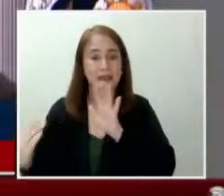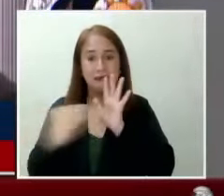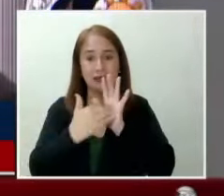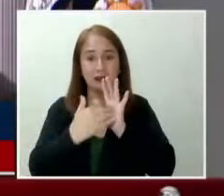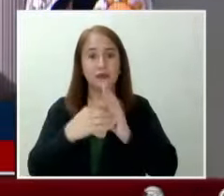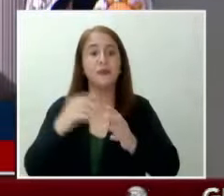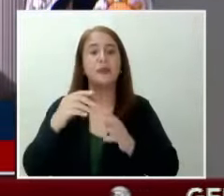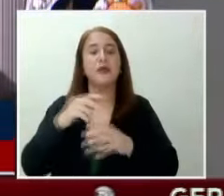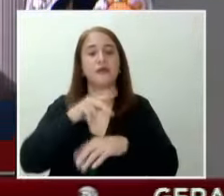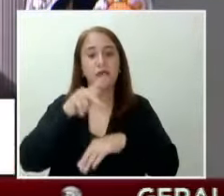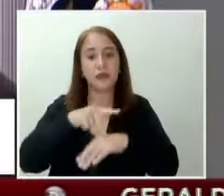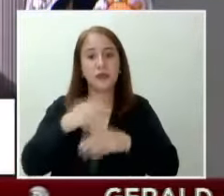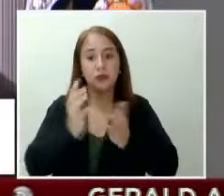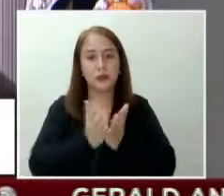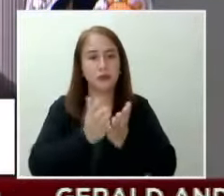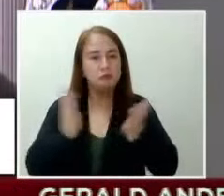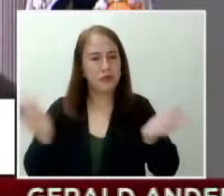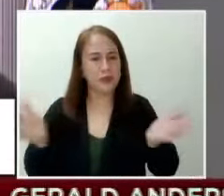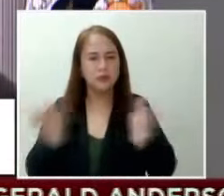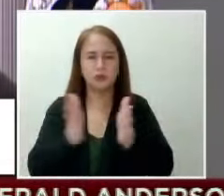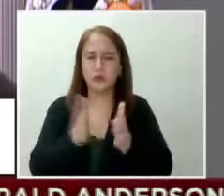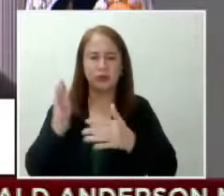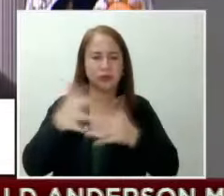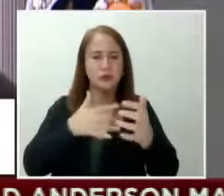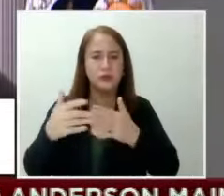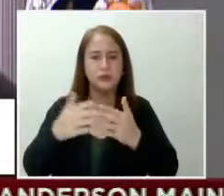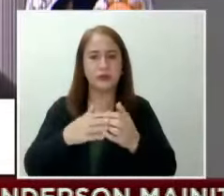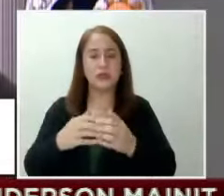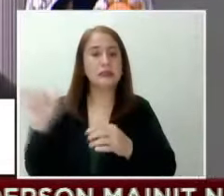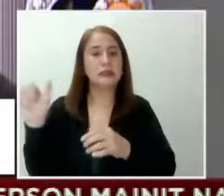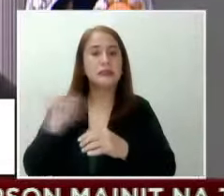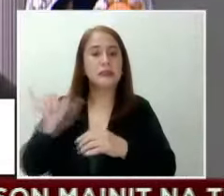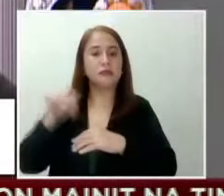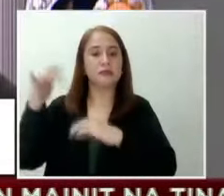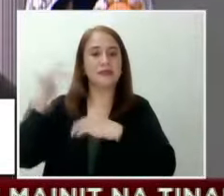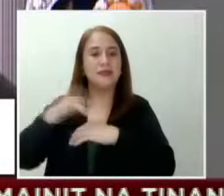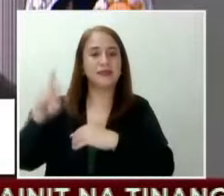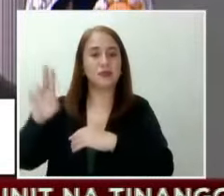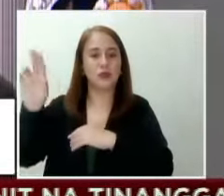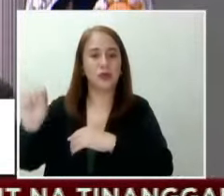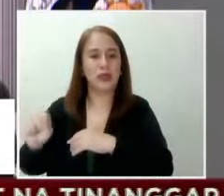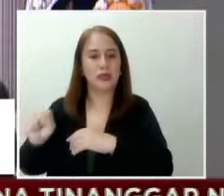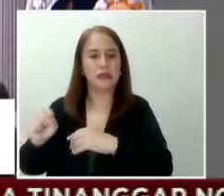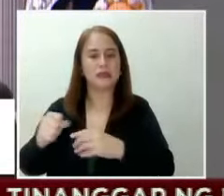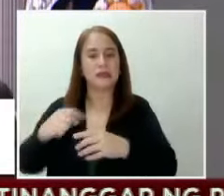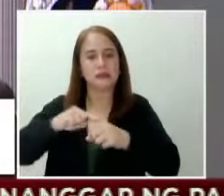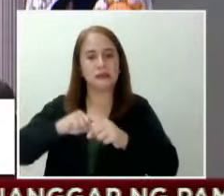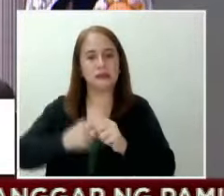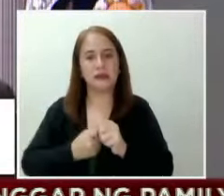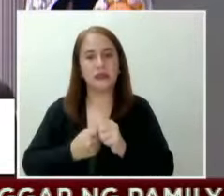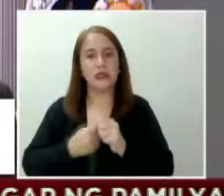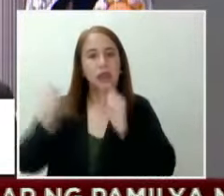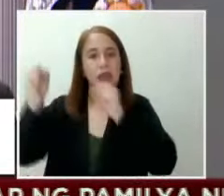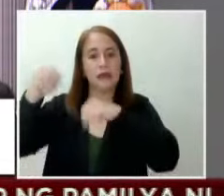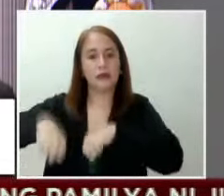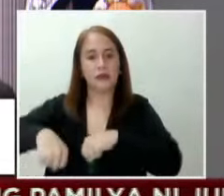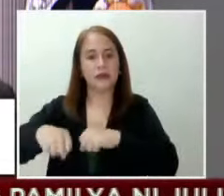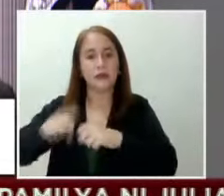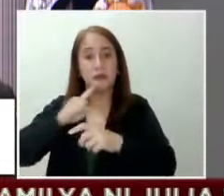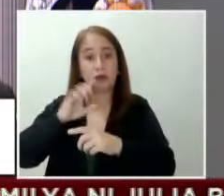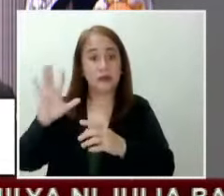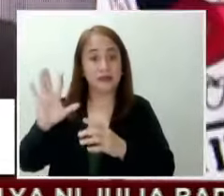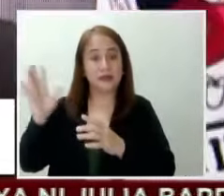vessel, however small, is an attack on the United States and triggers the mutual defense treaty. And believe me, that response